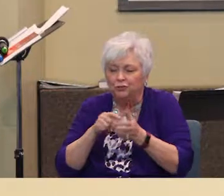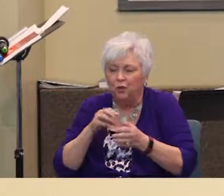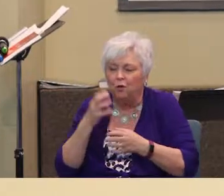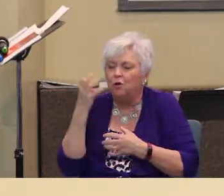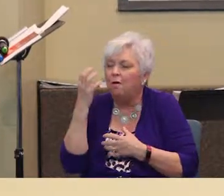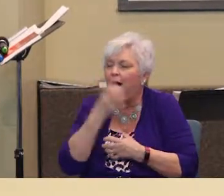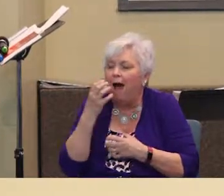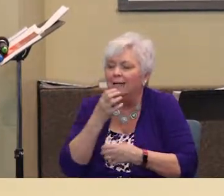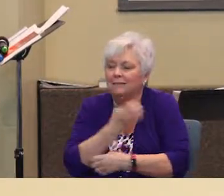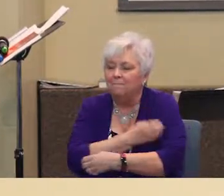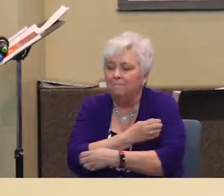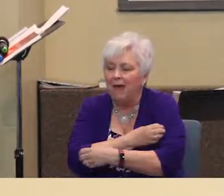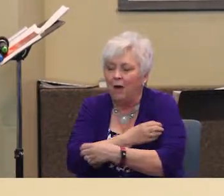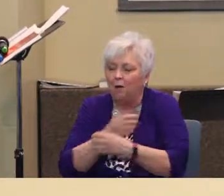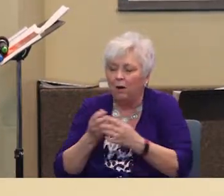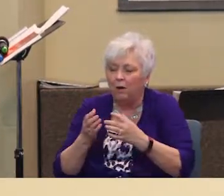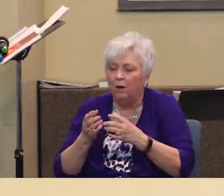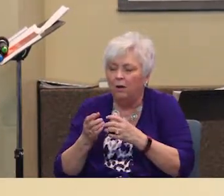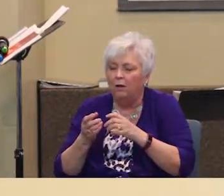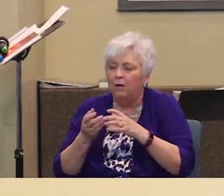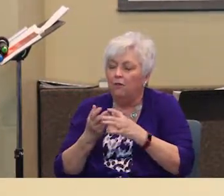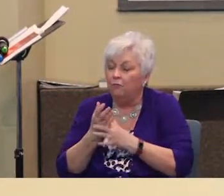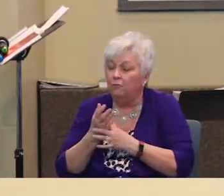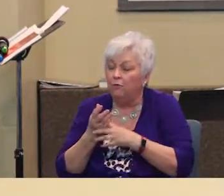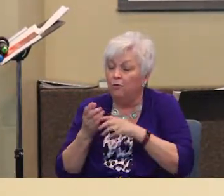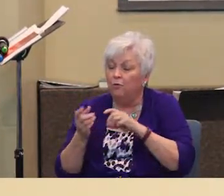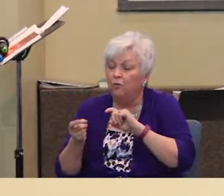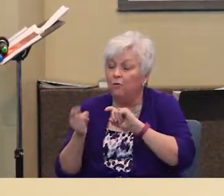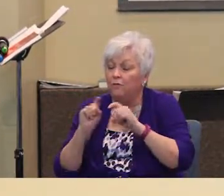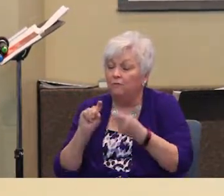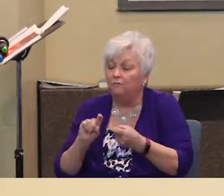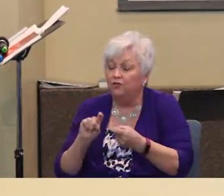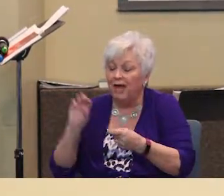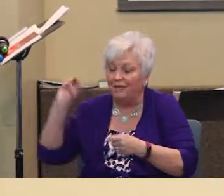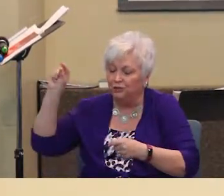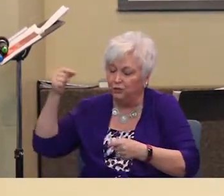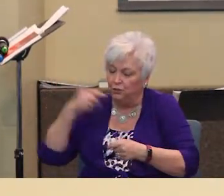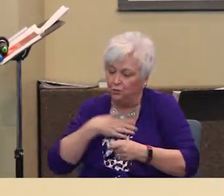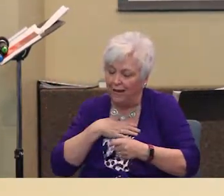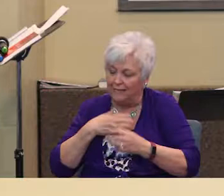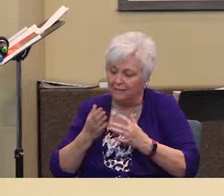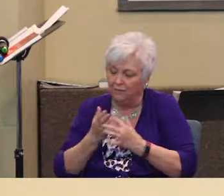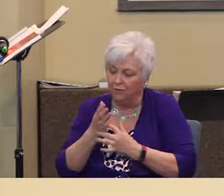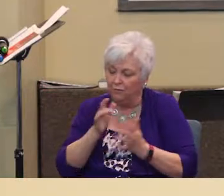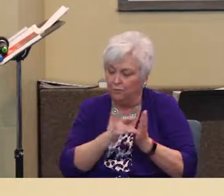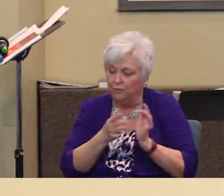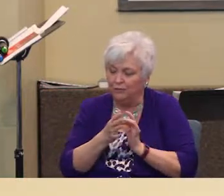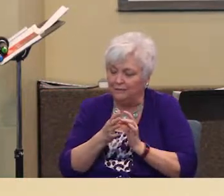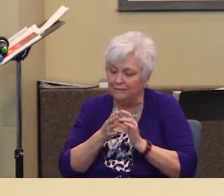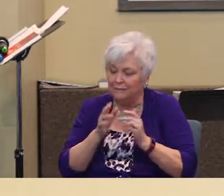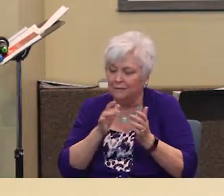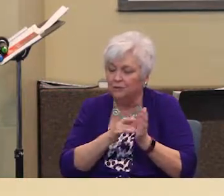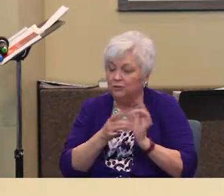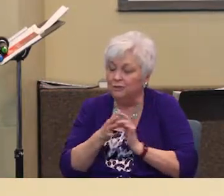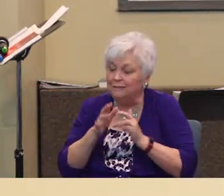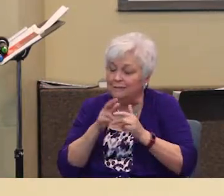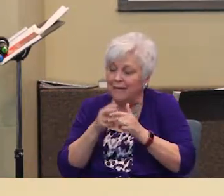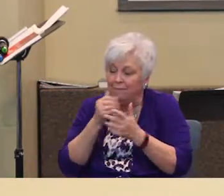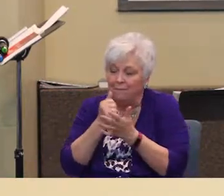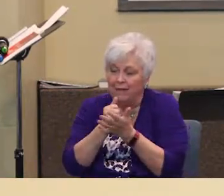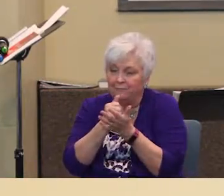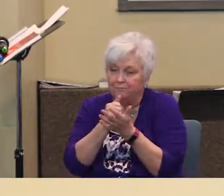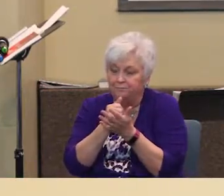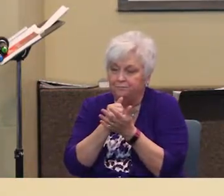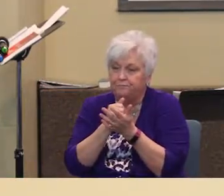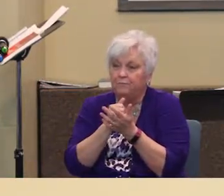the transforming grace that comes through Jesus. And it's in his name that I pray. Amen. I've got